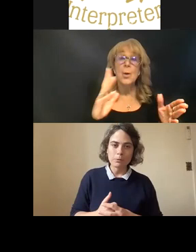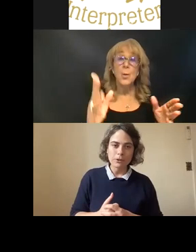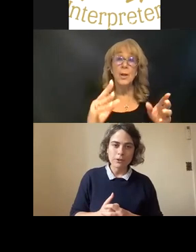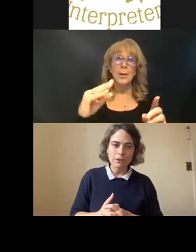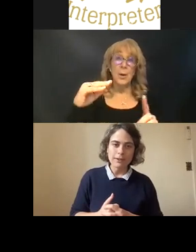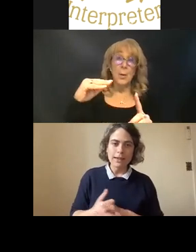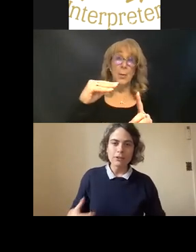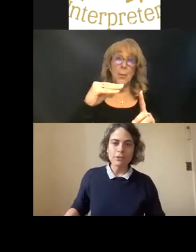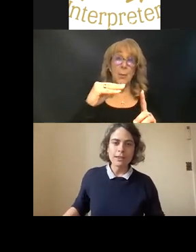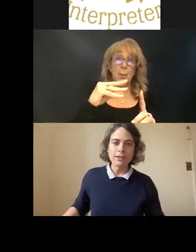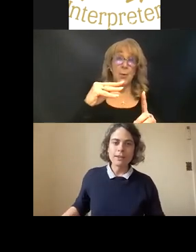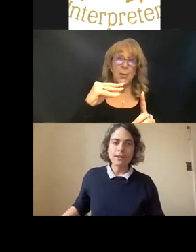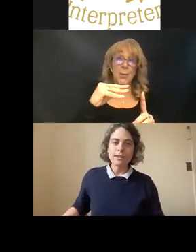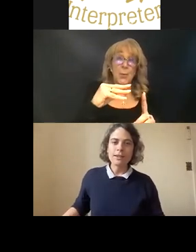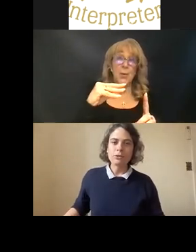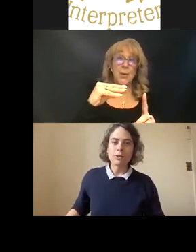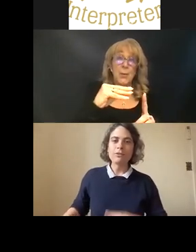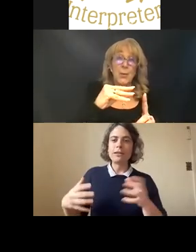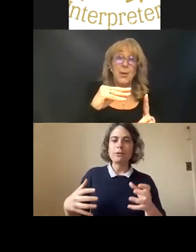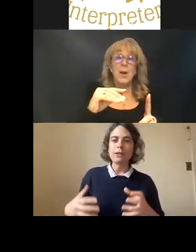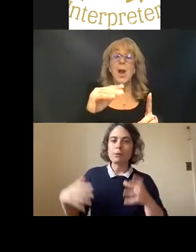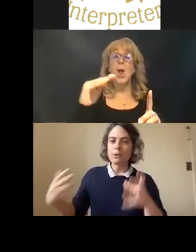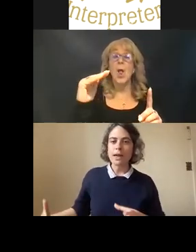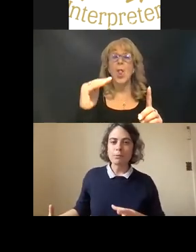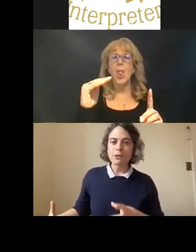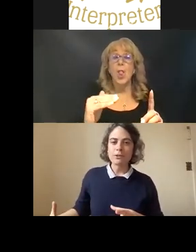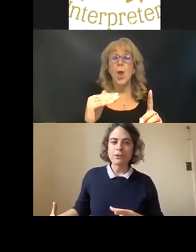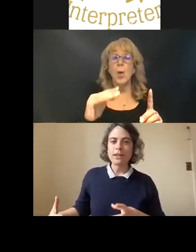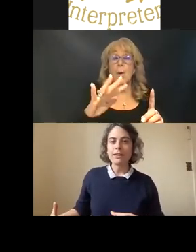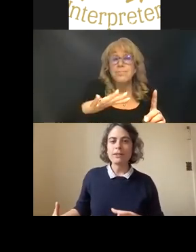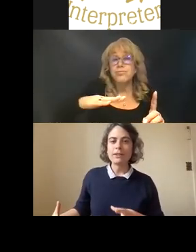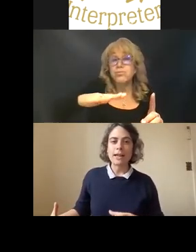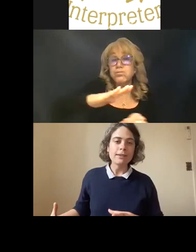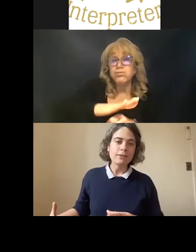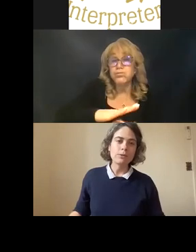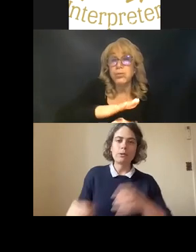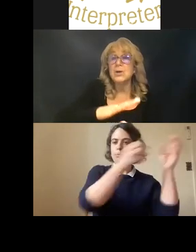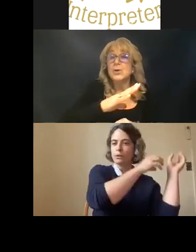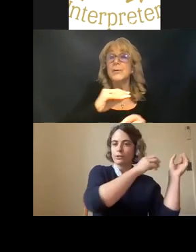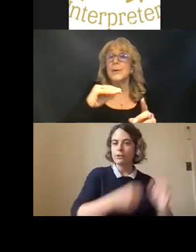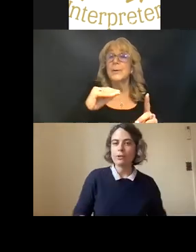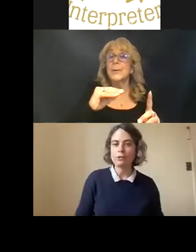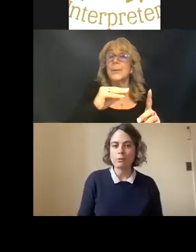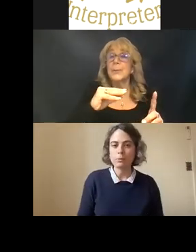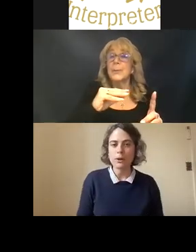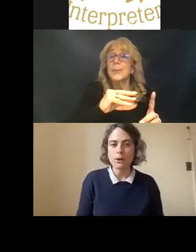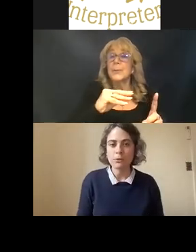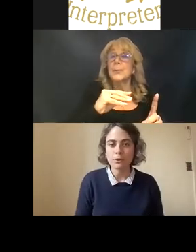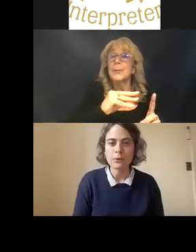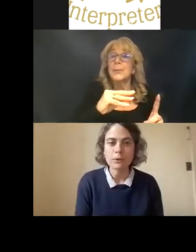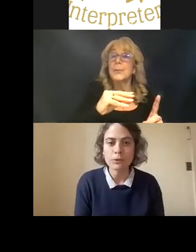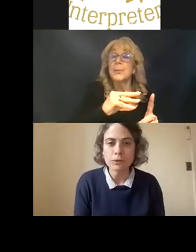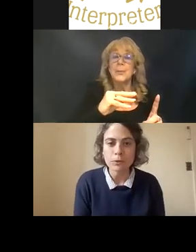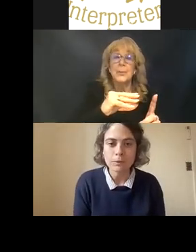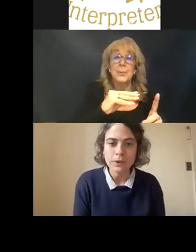lower pressure that actually drives the liquid from the high pressure in the glass to the low pressure on top of